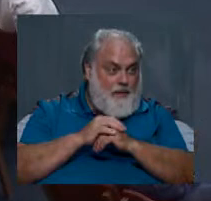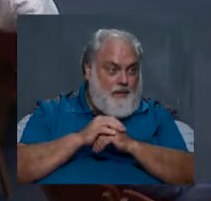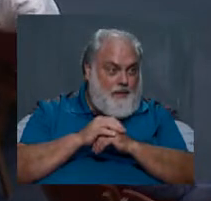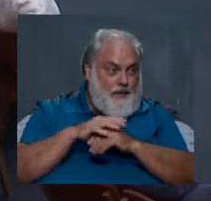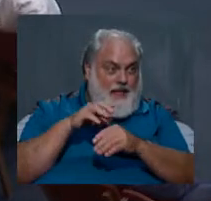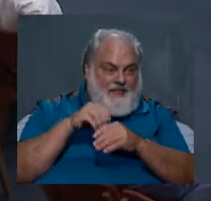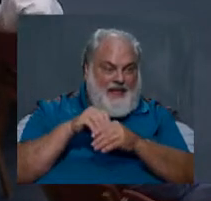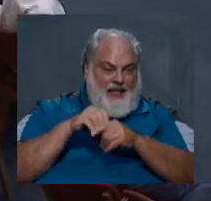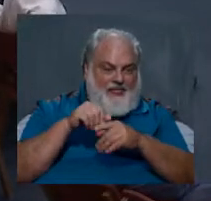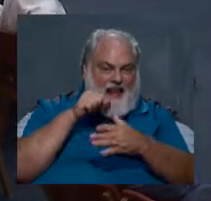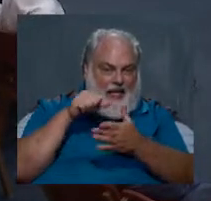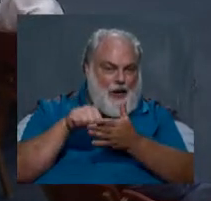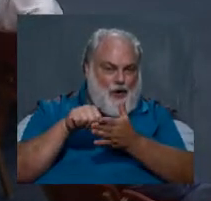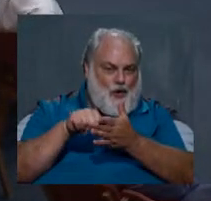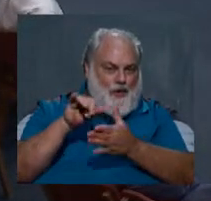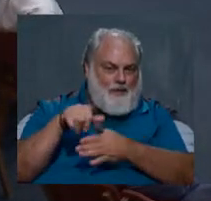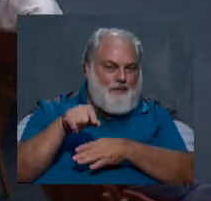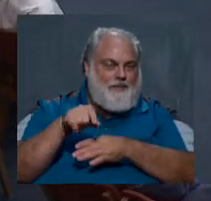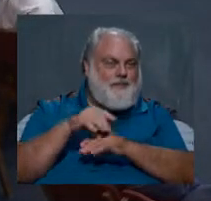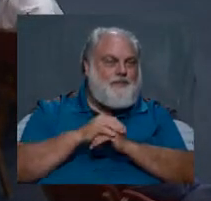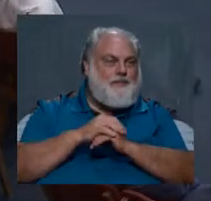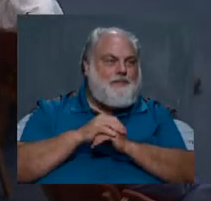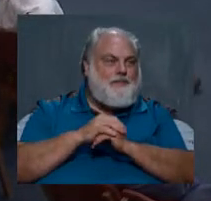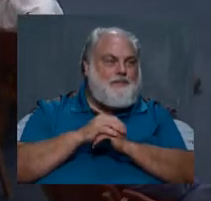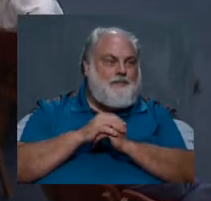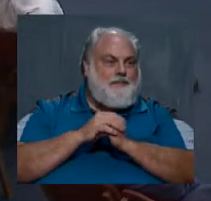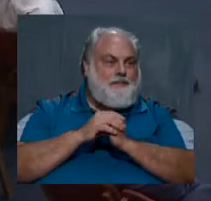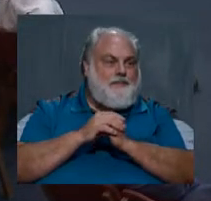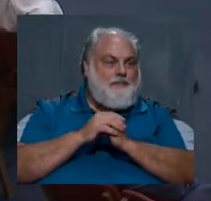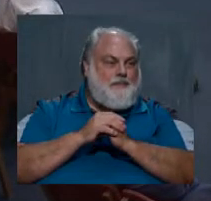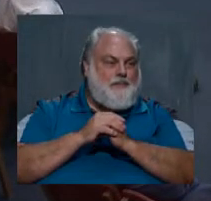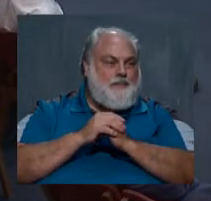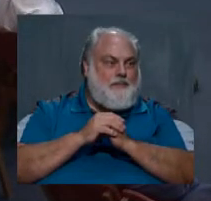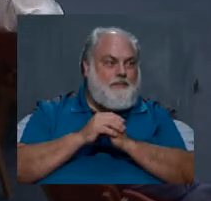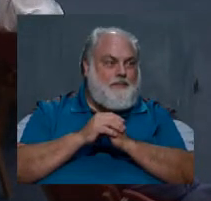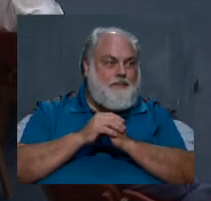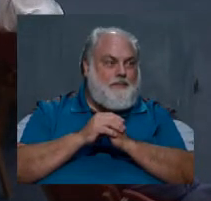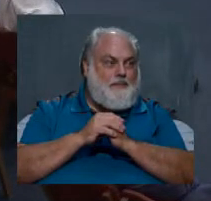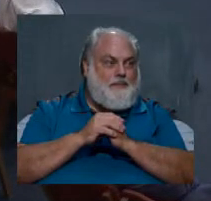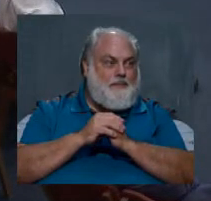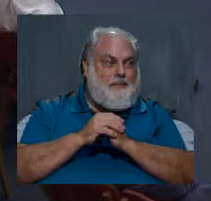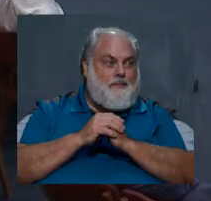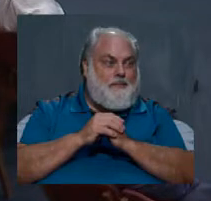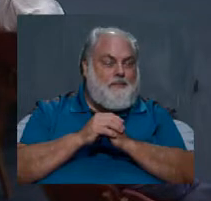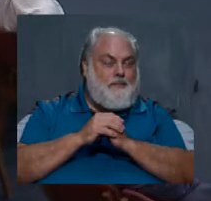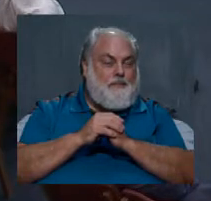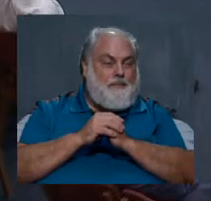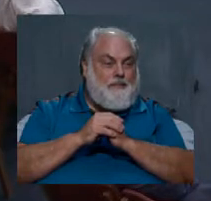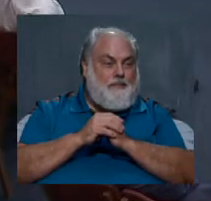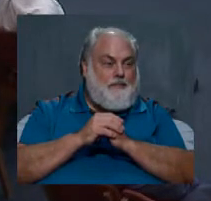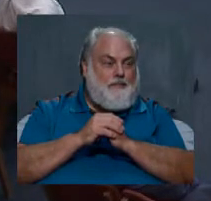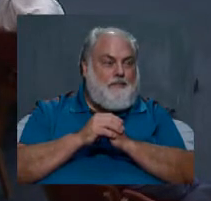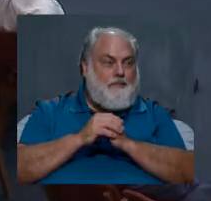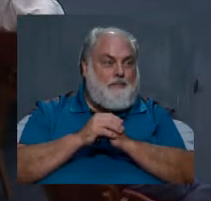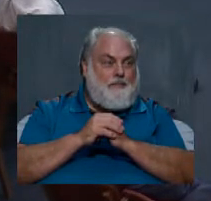That's in there. Okay. That did that address your issue?